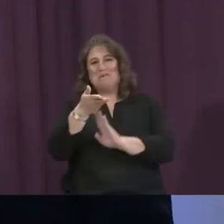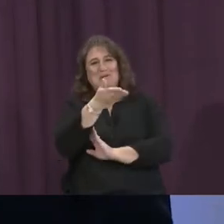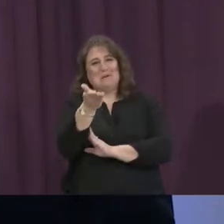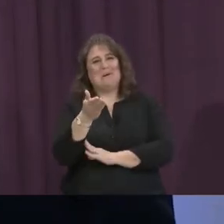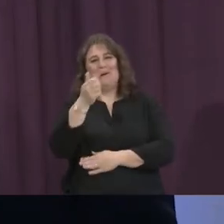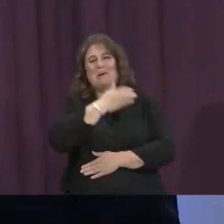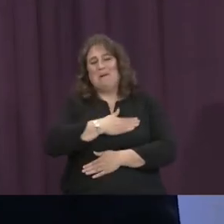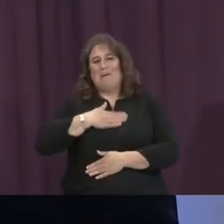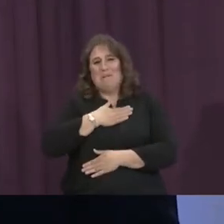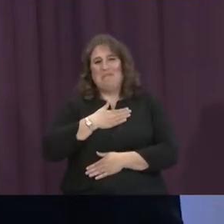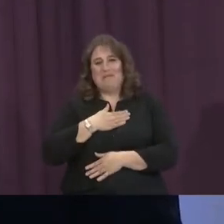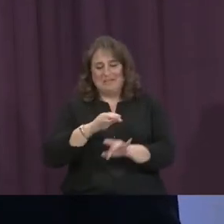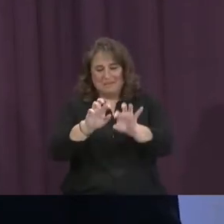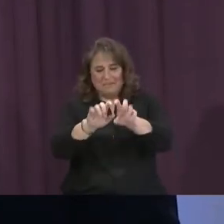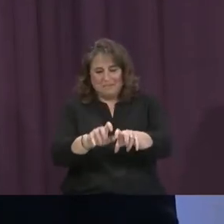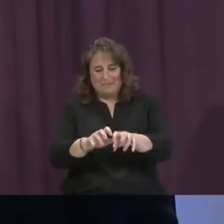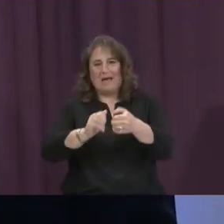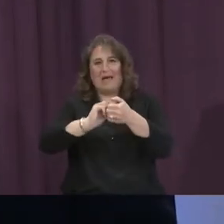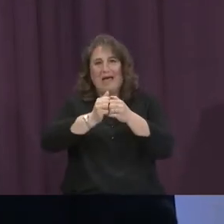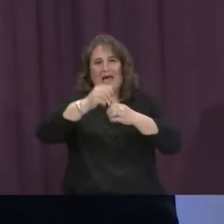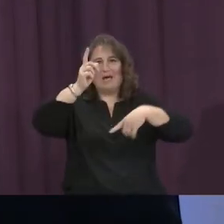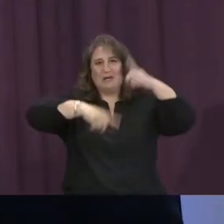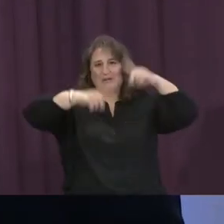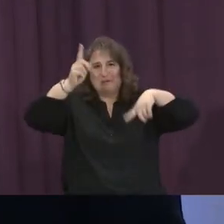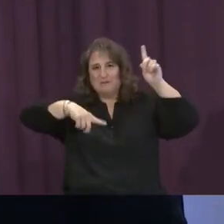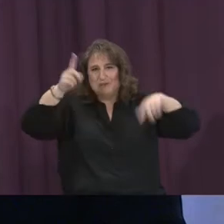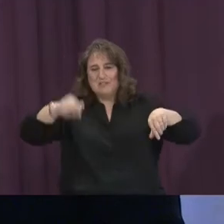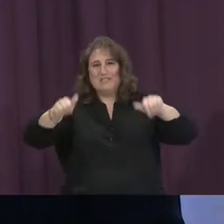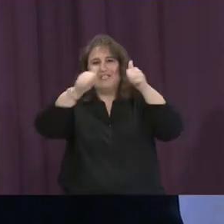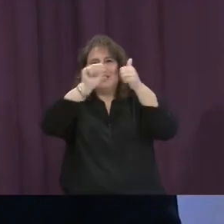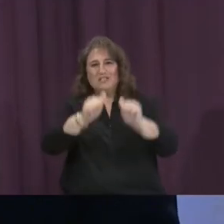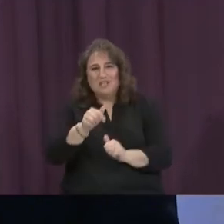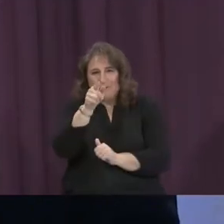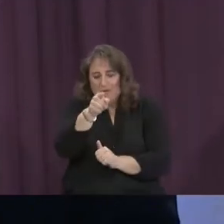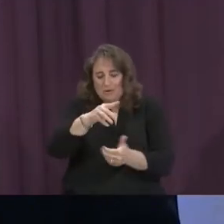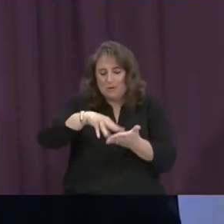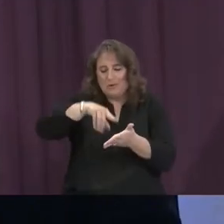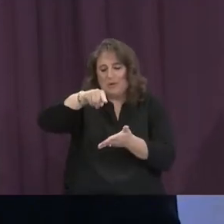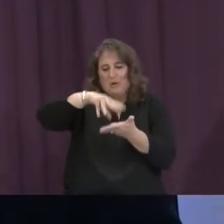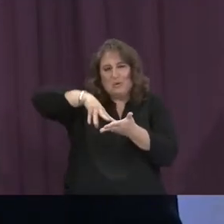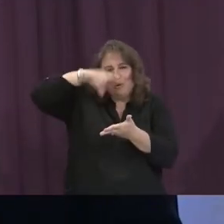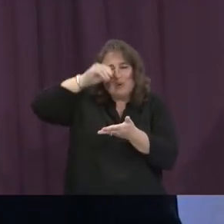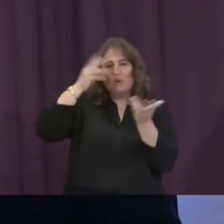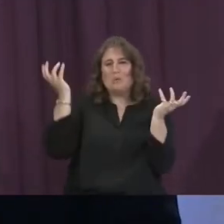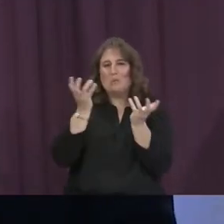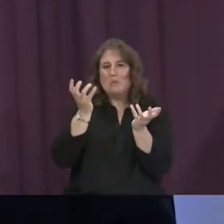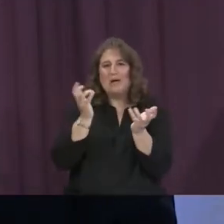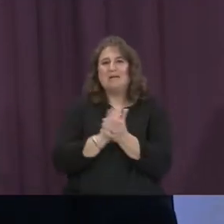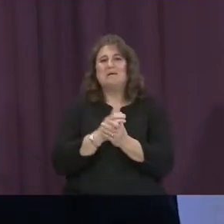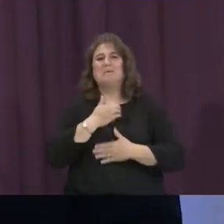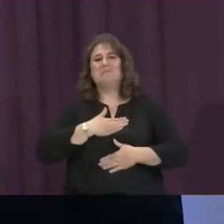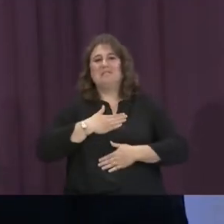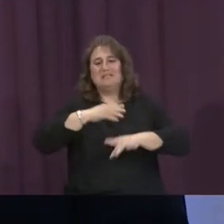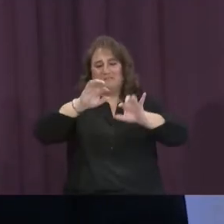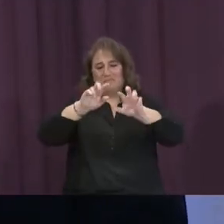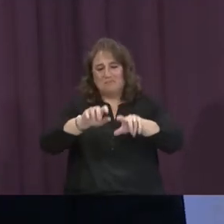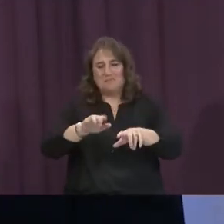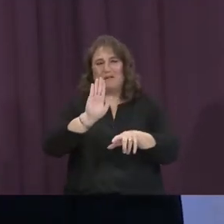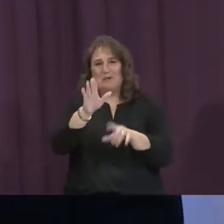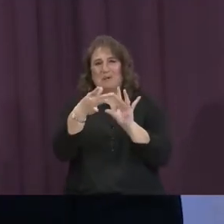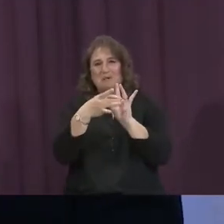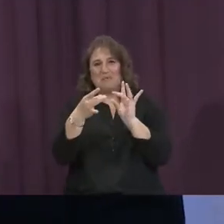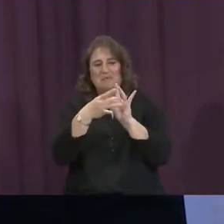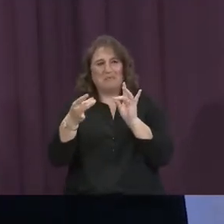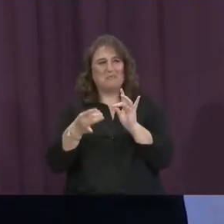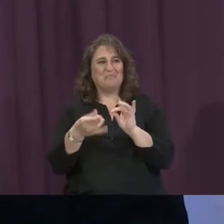how has diversity shaped you? And what have you learned from that? So, please put that in the chat. Next, we're going to go to